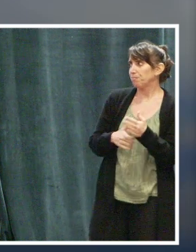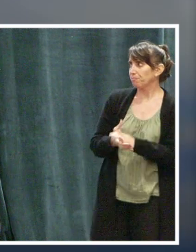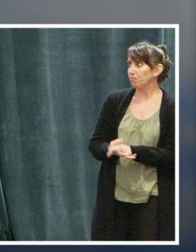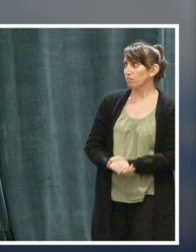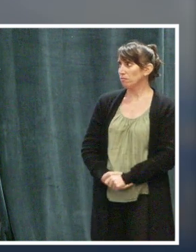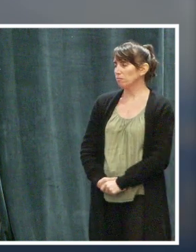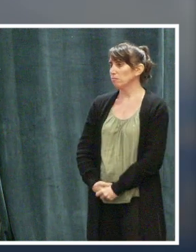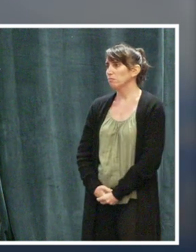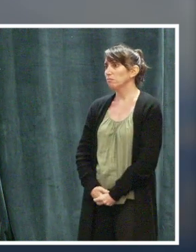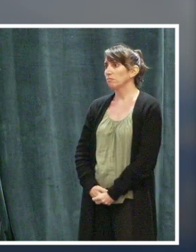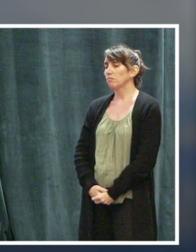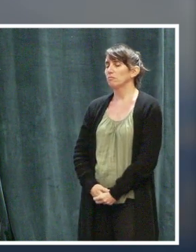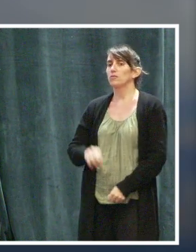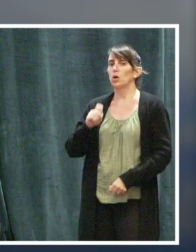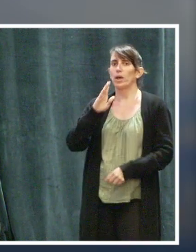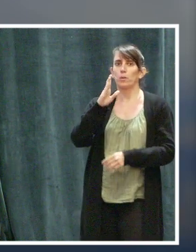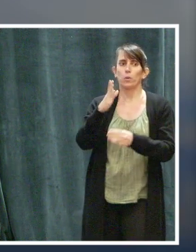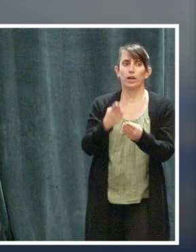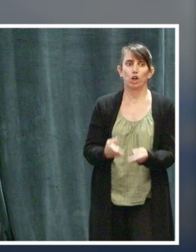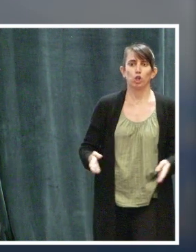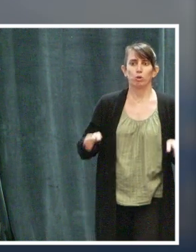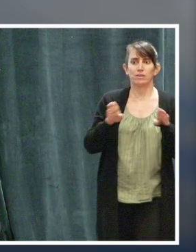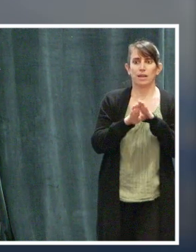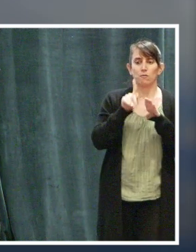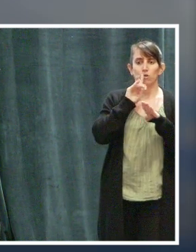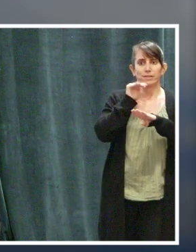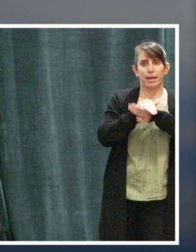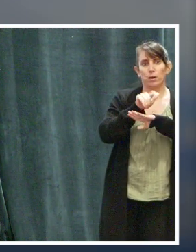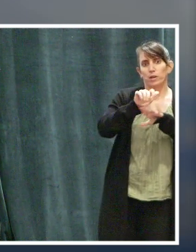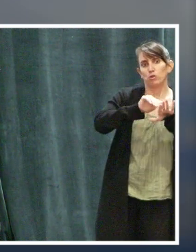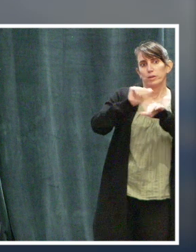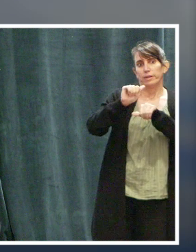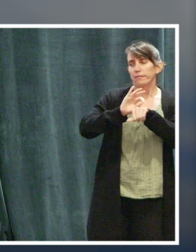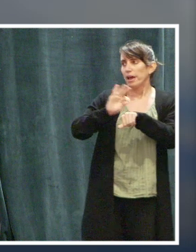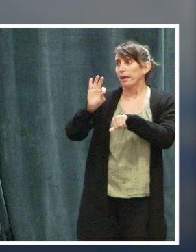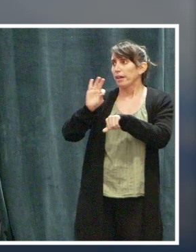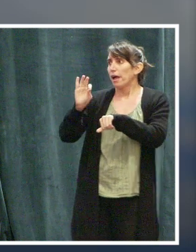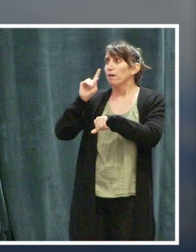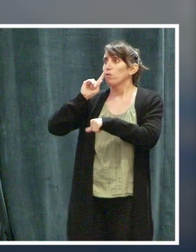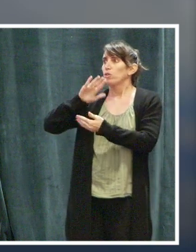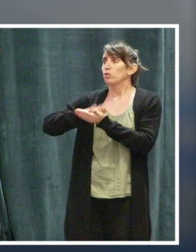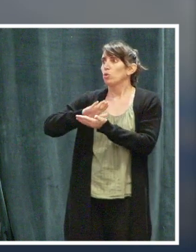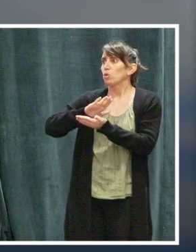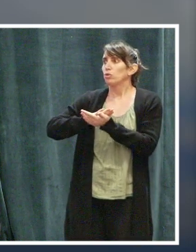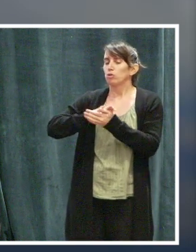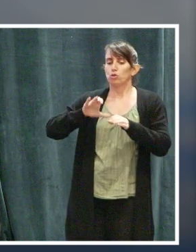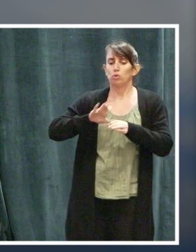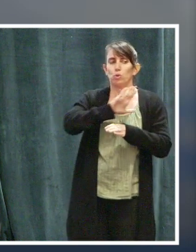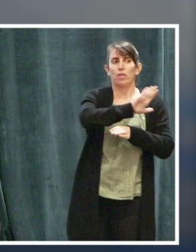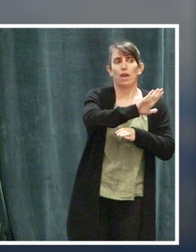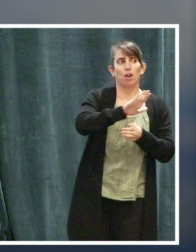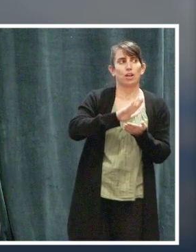Okay, we're going to close down tonight, but we have to leave at 9 o'clock for the school to do their